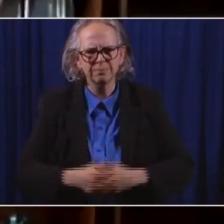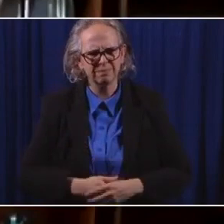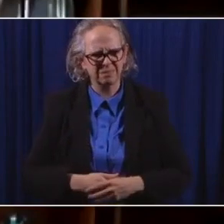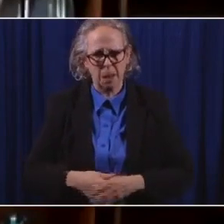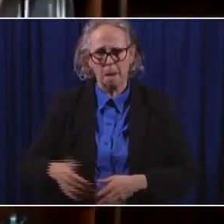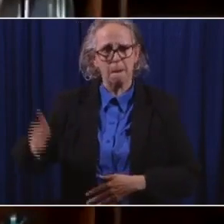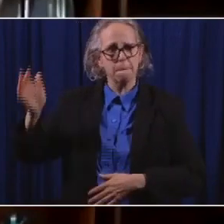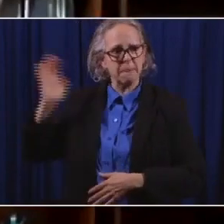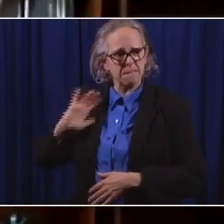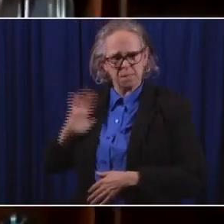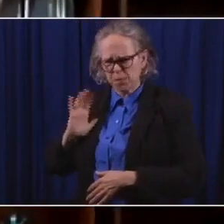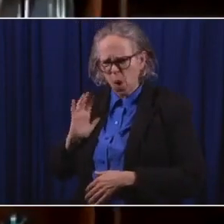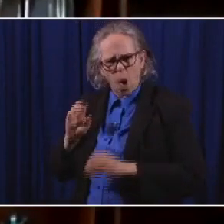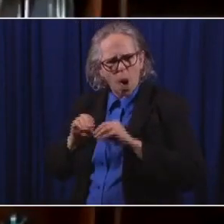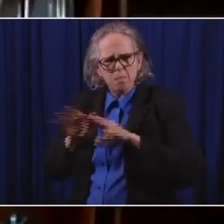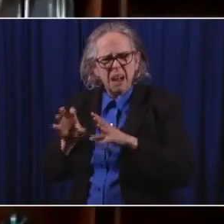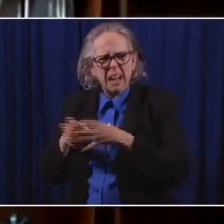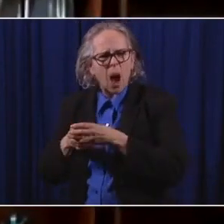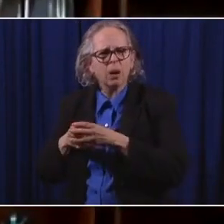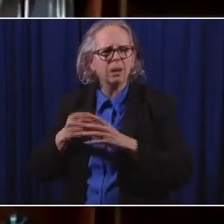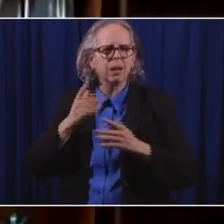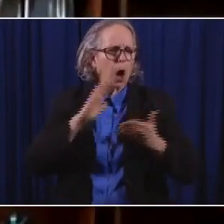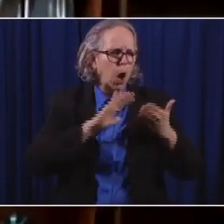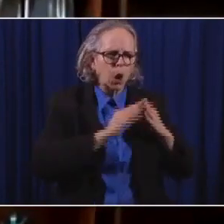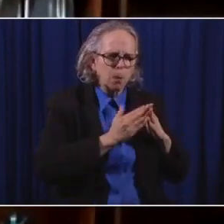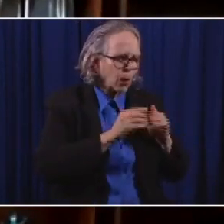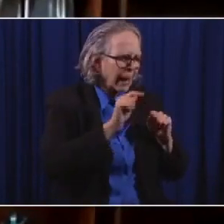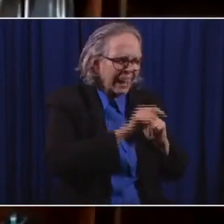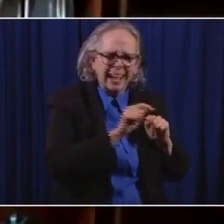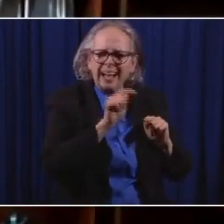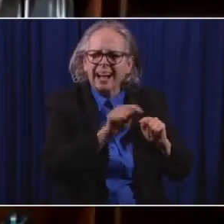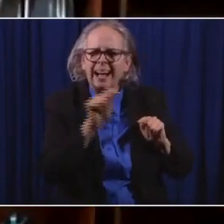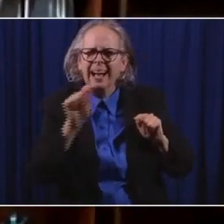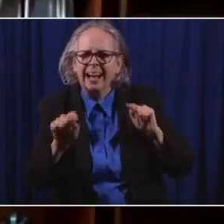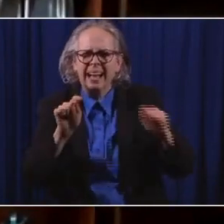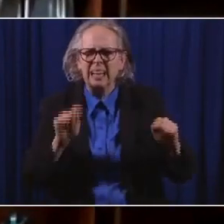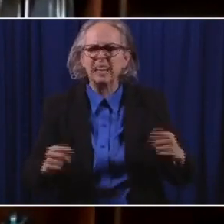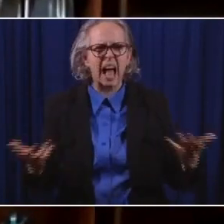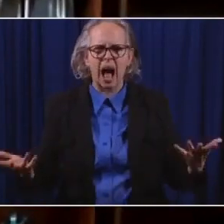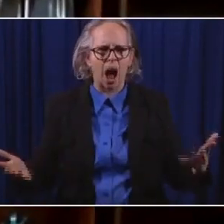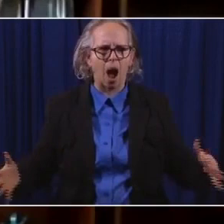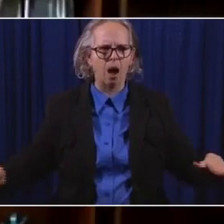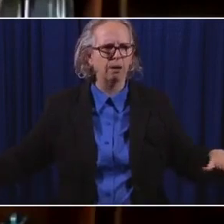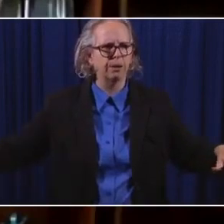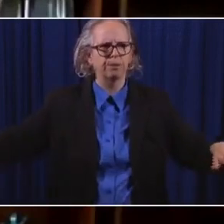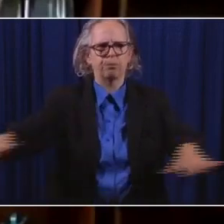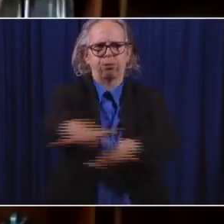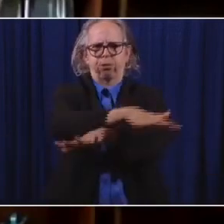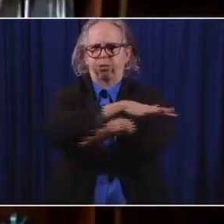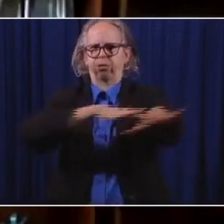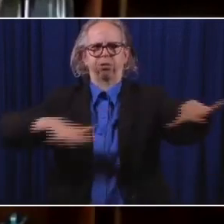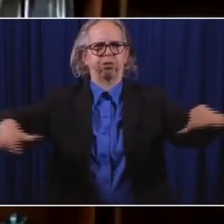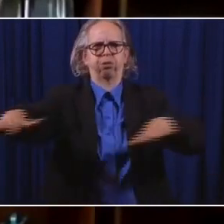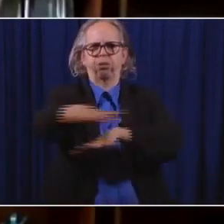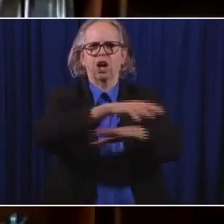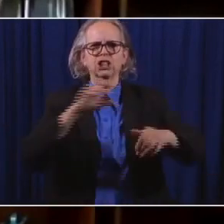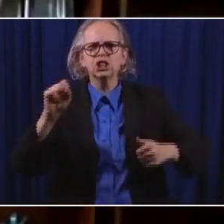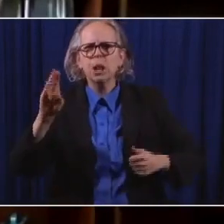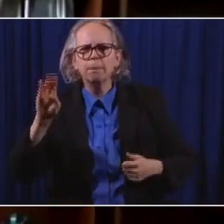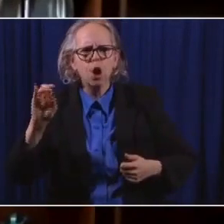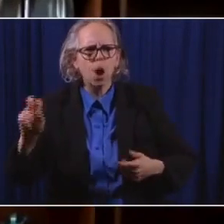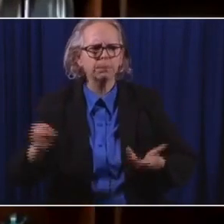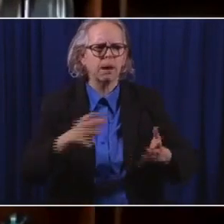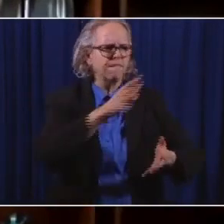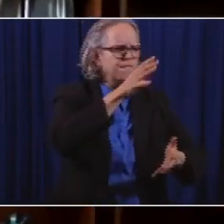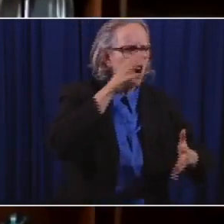not the case anymore. We see it up in the suburbs and in the entire area. And as you mentioned before, we're also seeing an increase